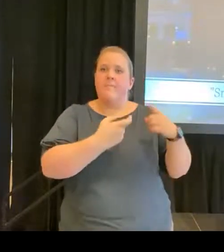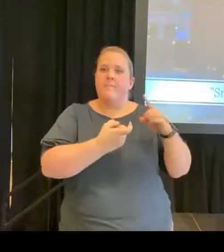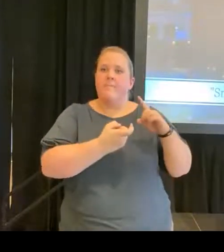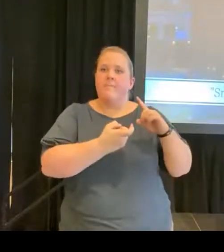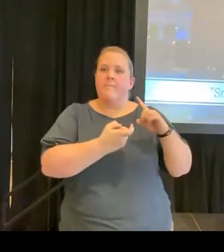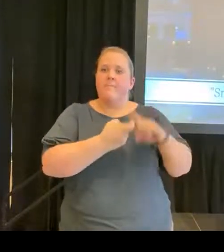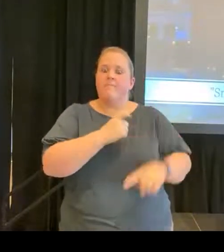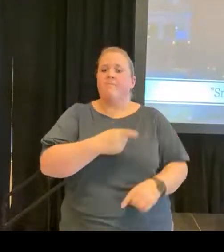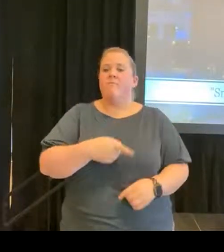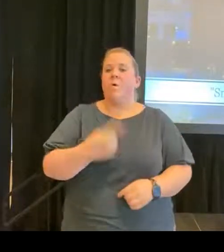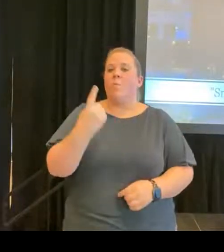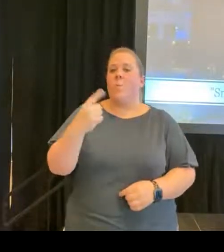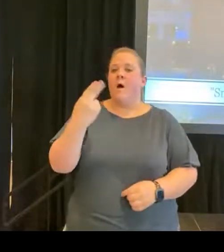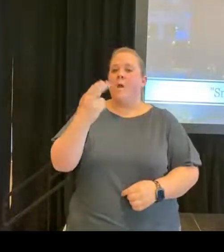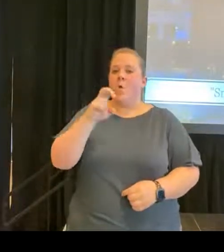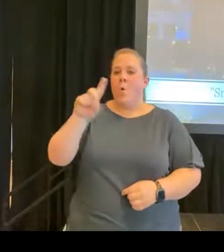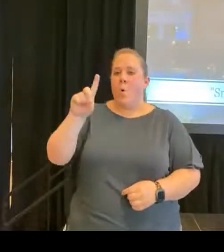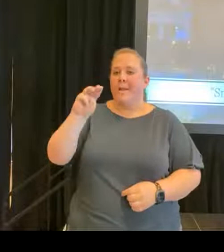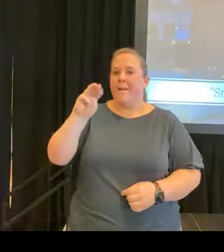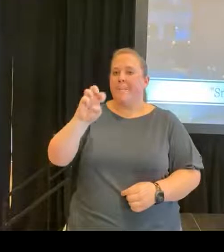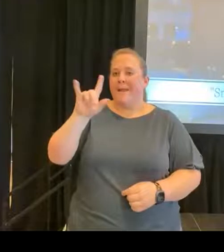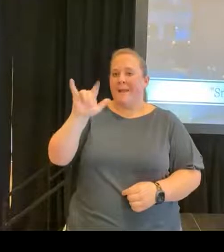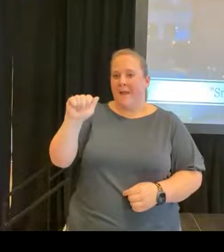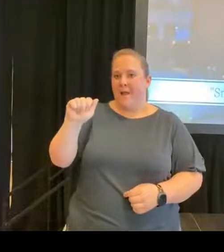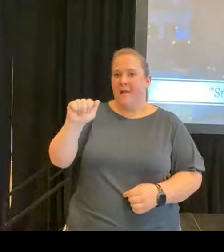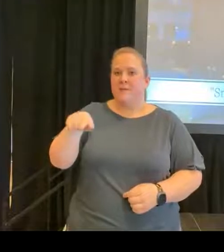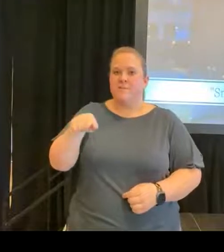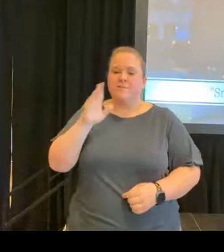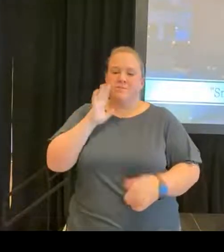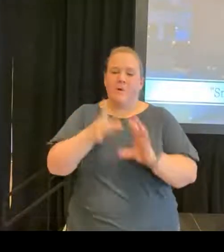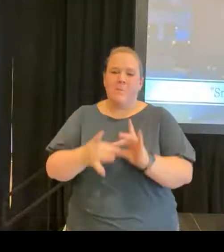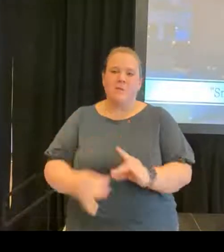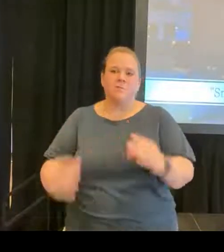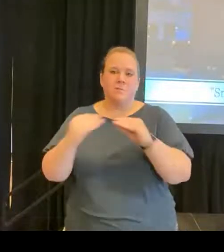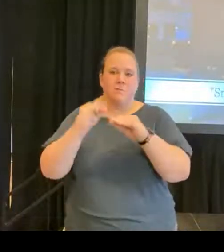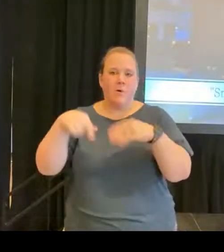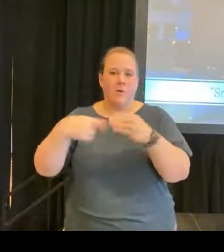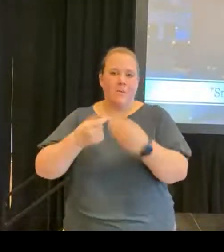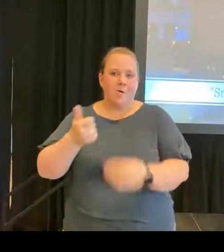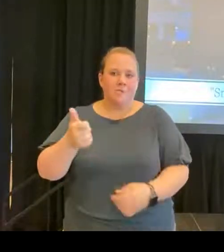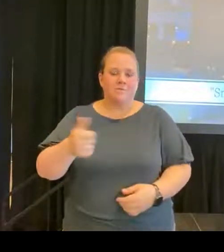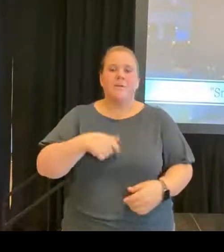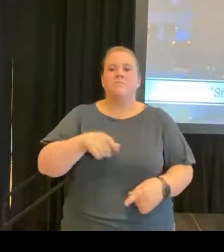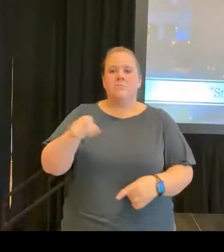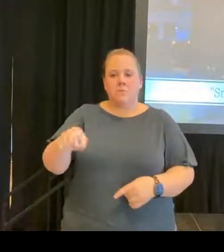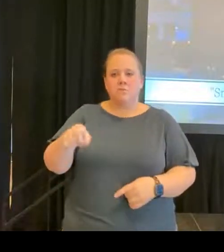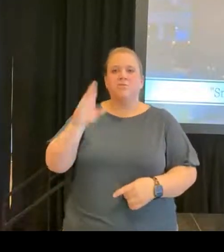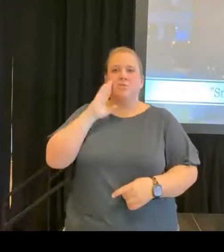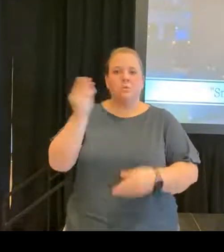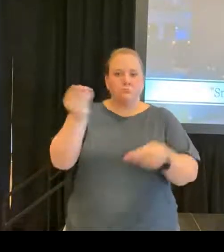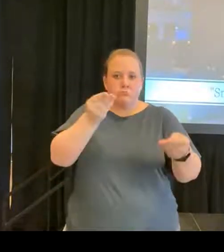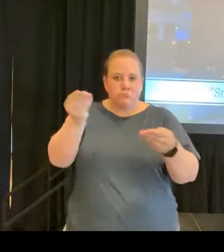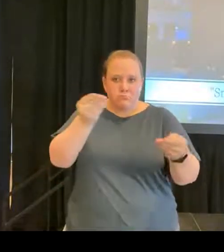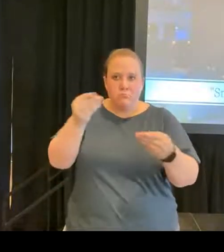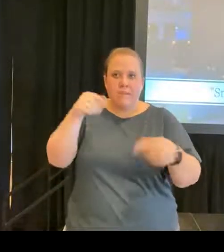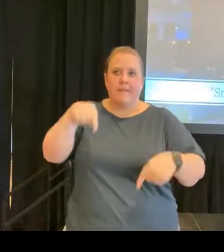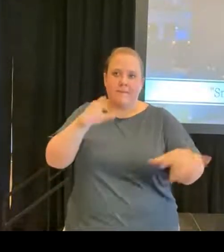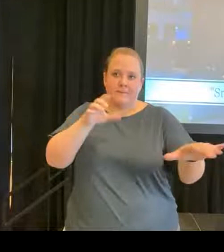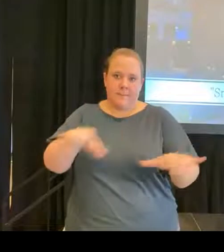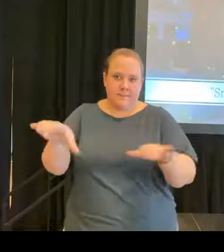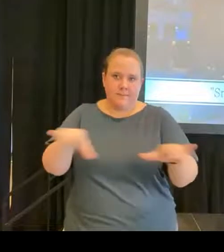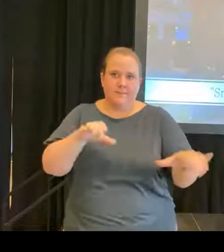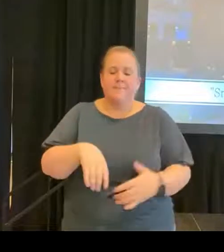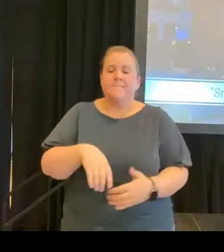from One Hood Media. She'll mention a few more things about herself, but she's going to moderate this